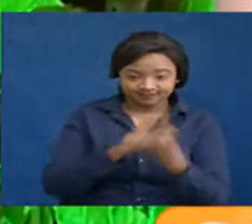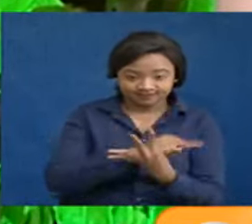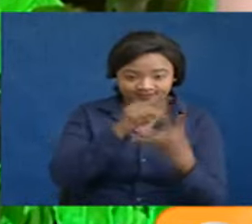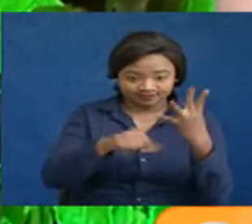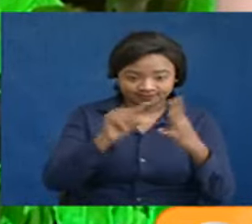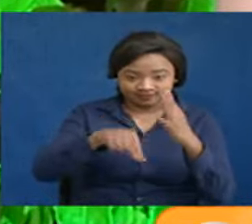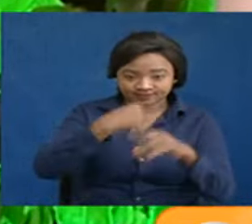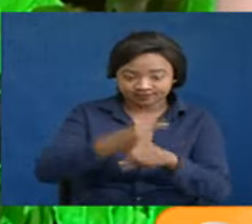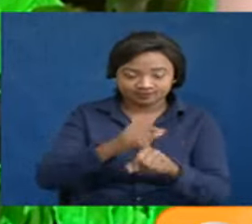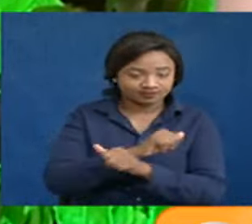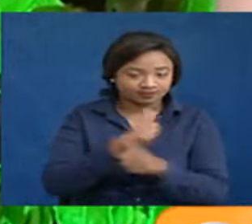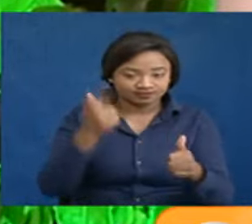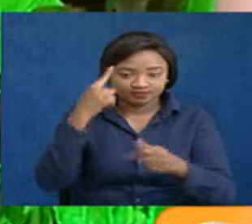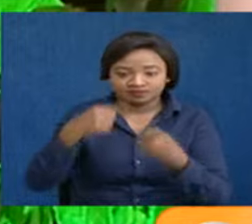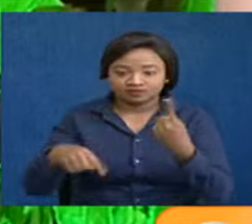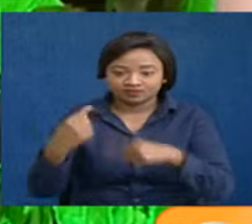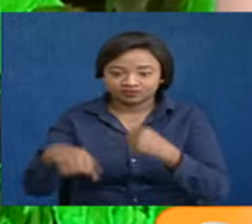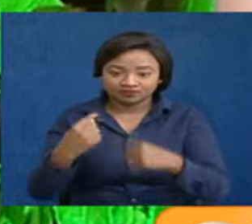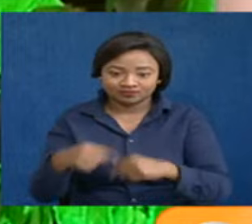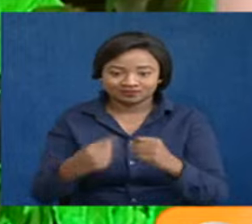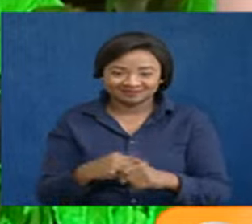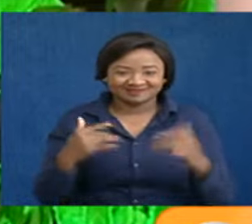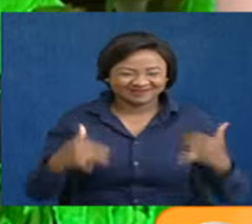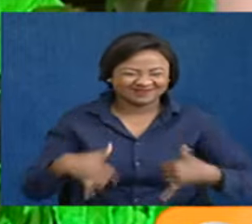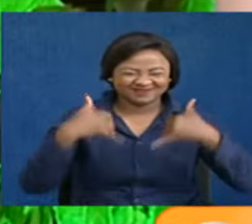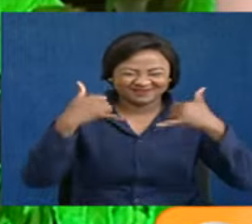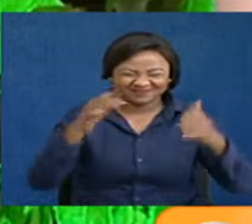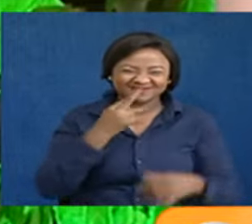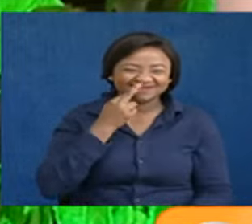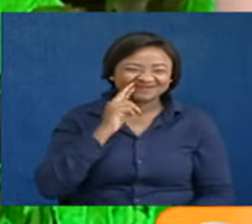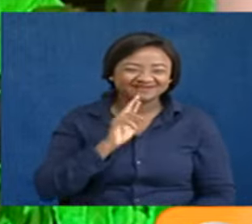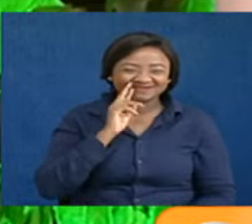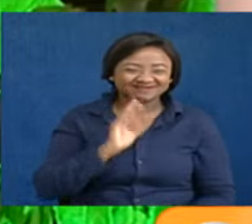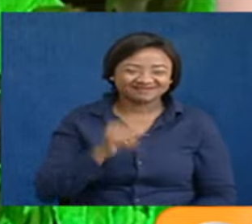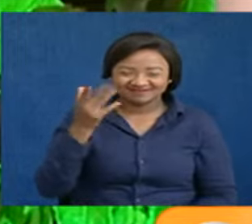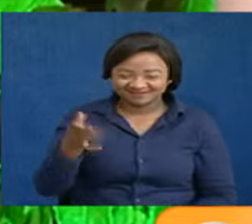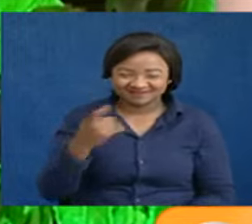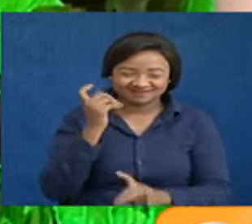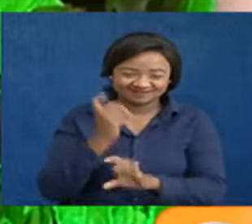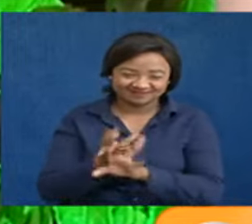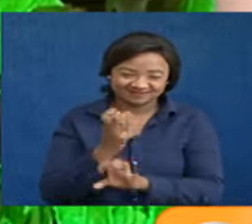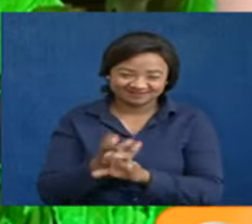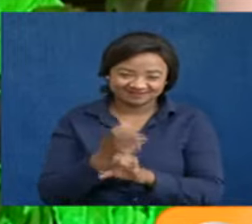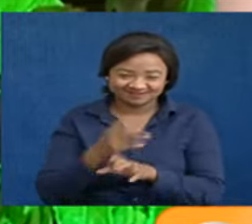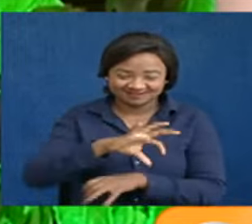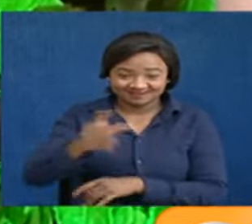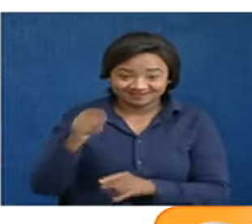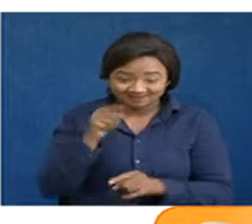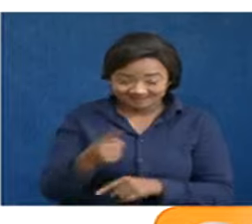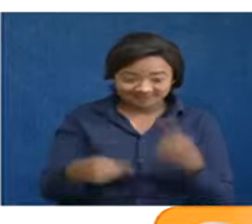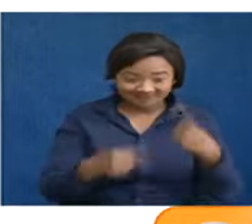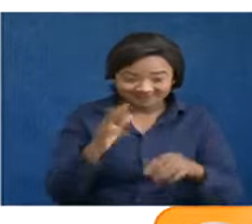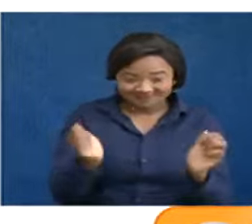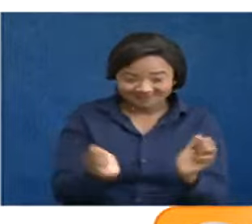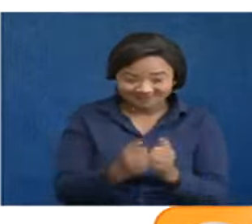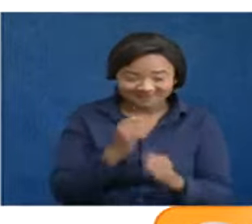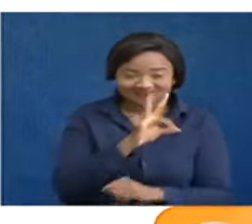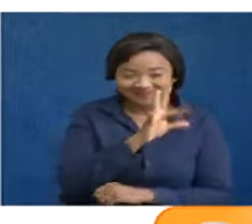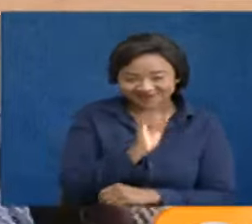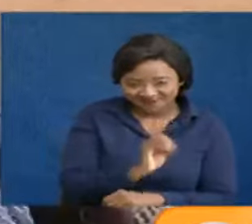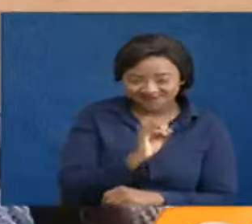of the Shabiki.com-sponsored Rashid Abdallah Super Cup, 5th edition in Kwale County. The semis that will be played on 30th November and